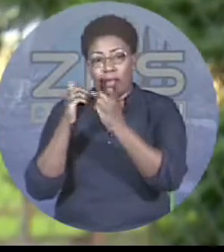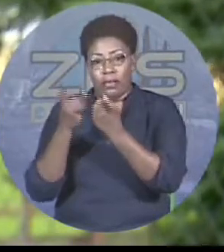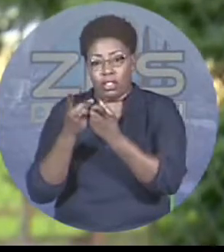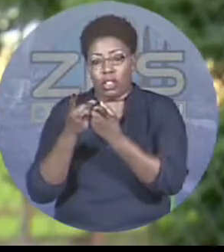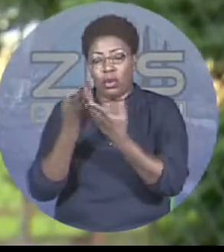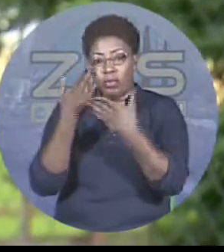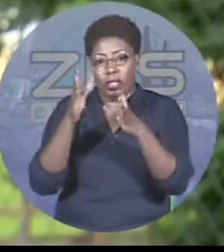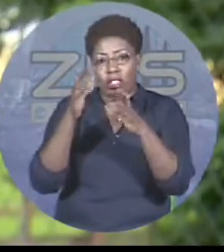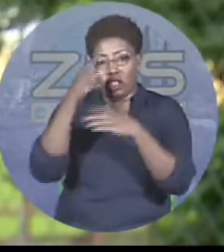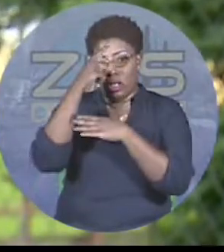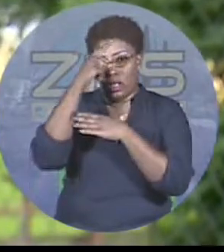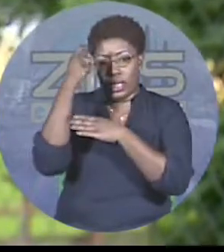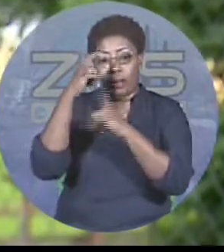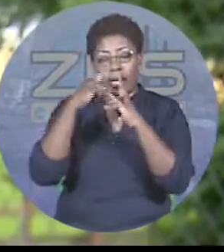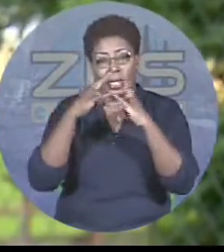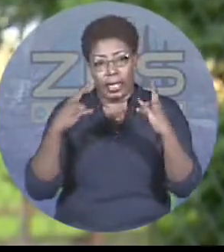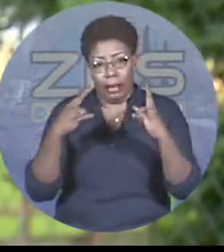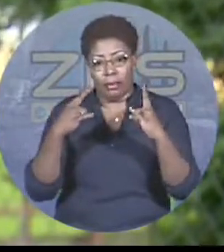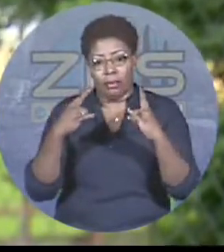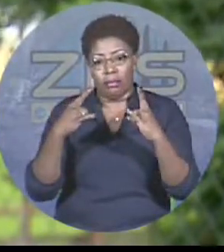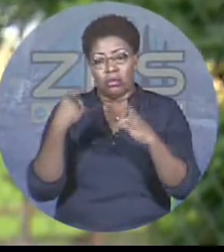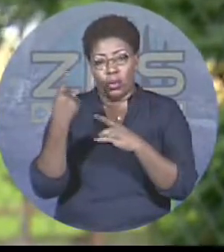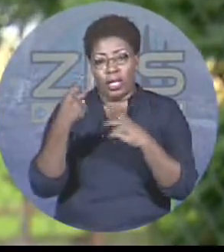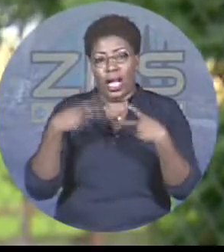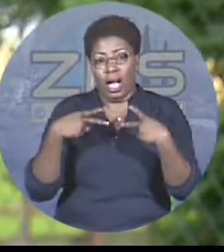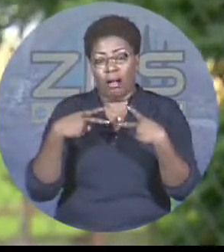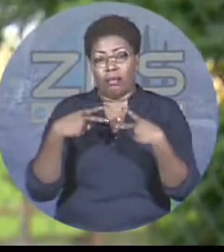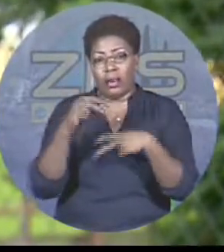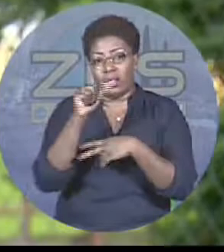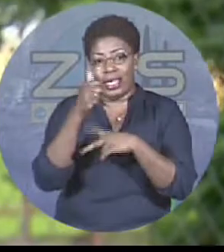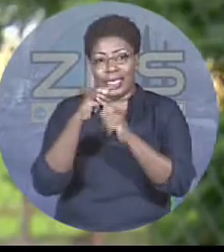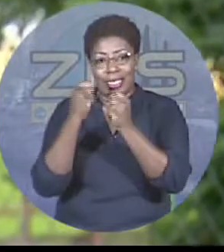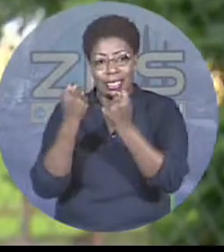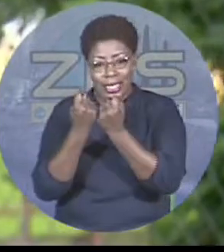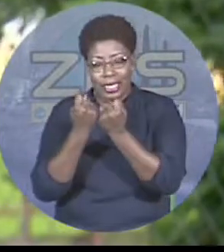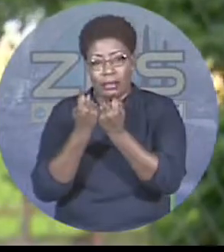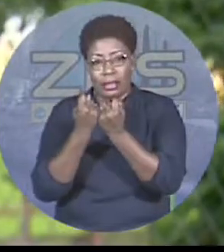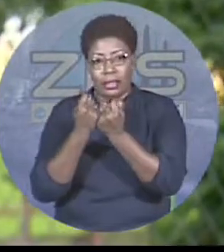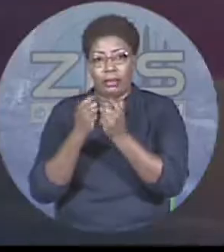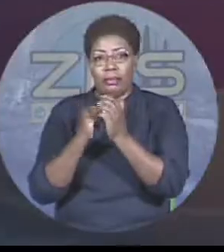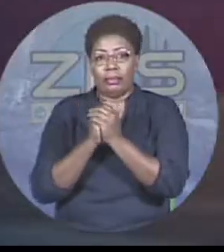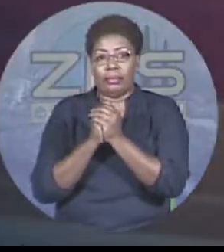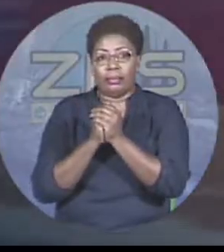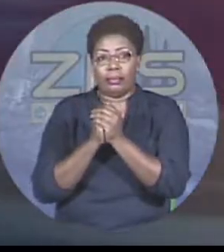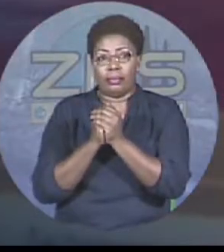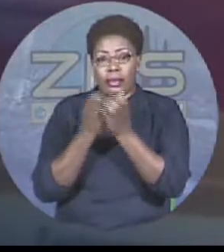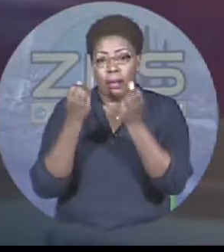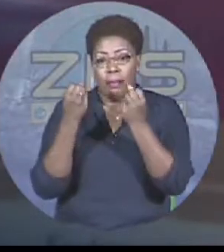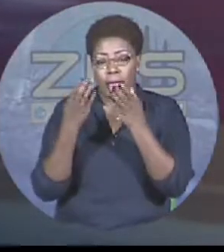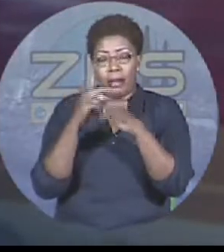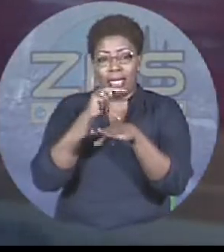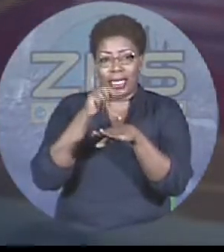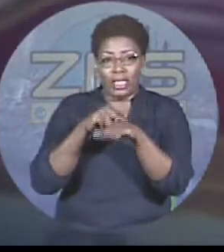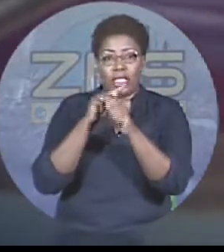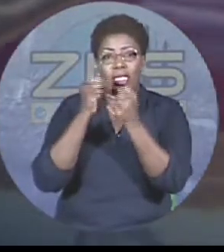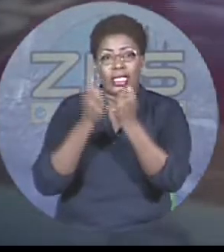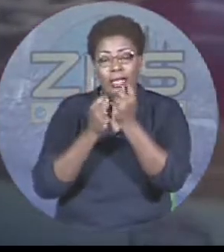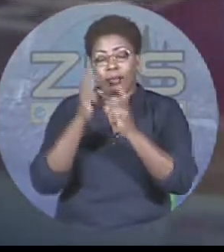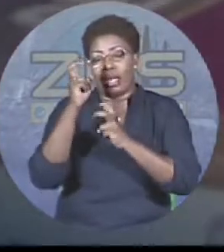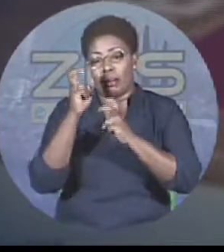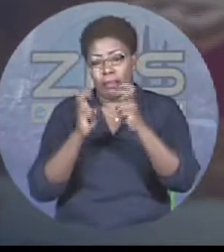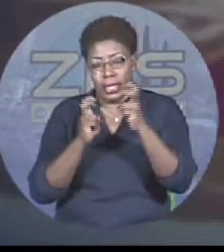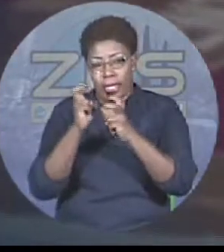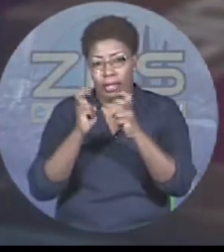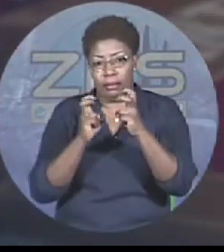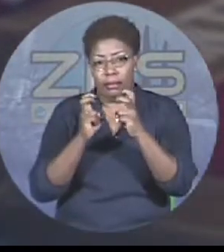summer camp right now. And so we're looking to have at least 10 teams when our youth division opens in September. A number of national teams competing